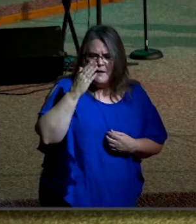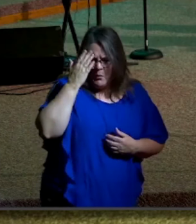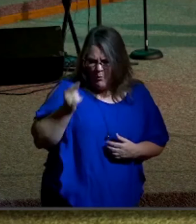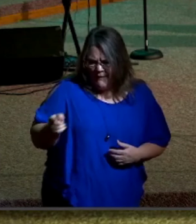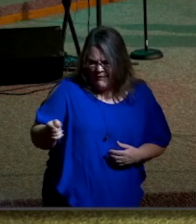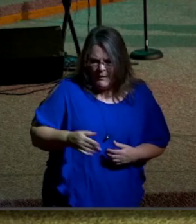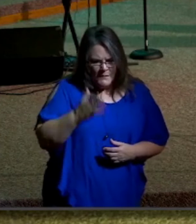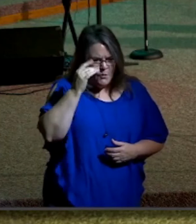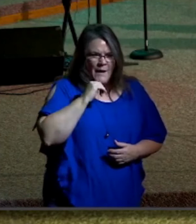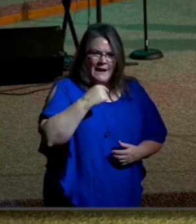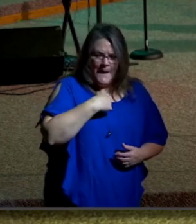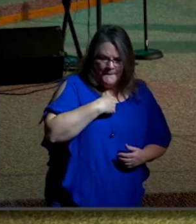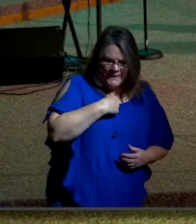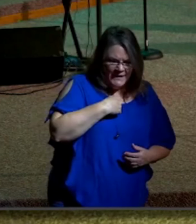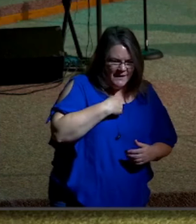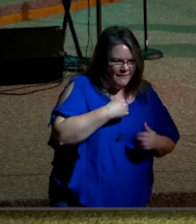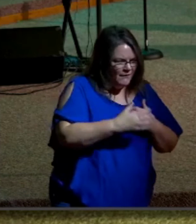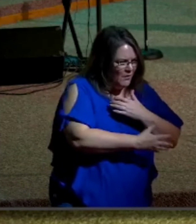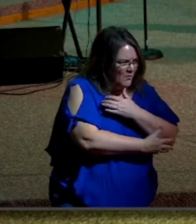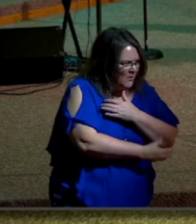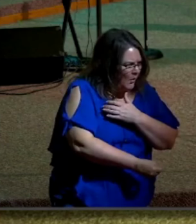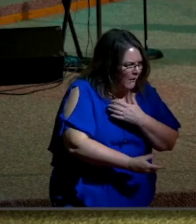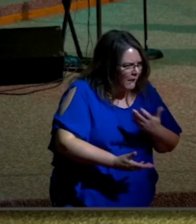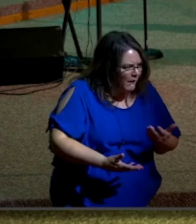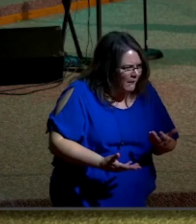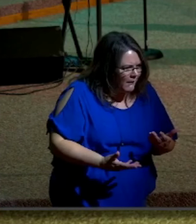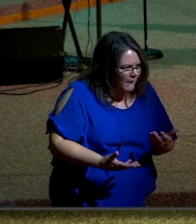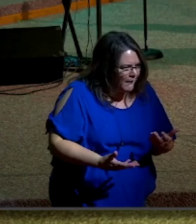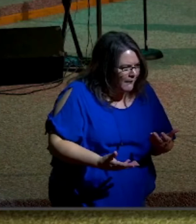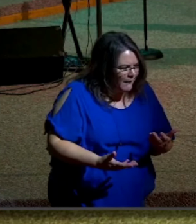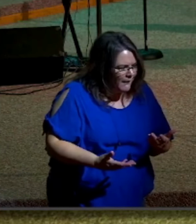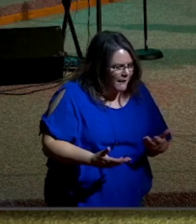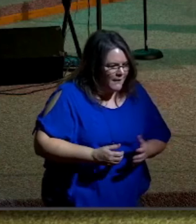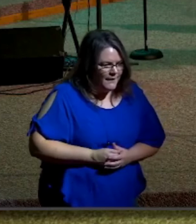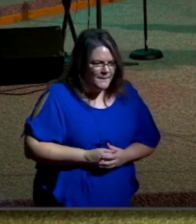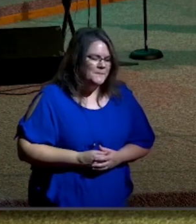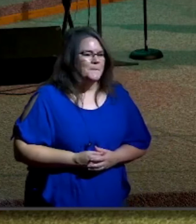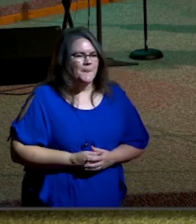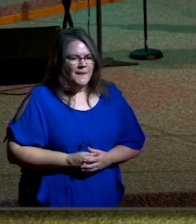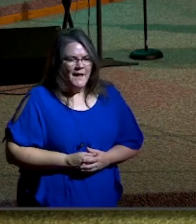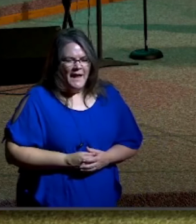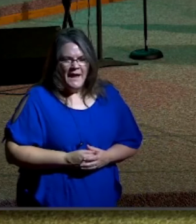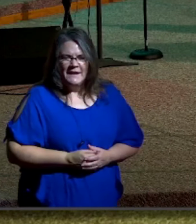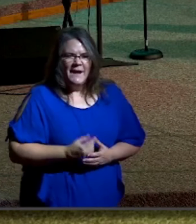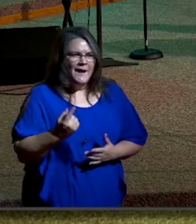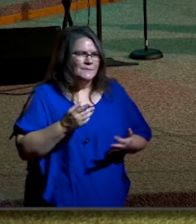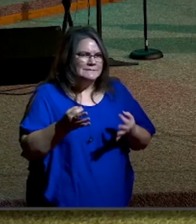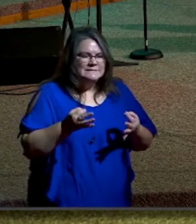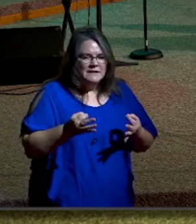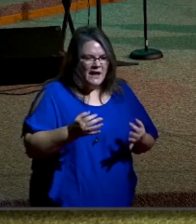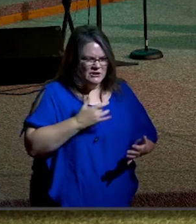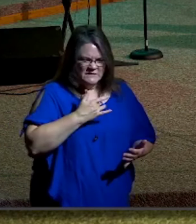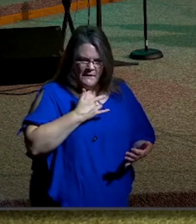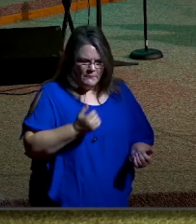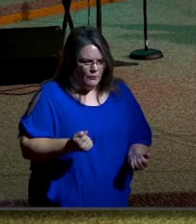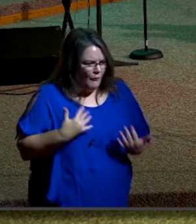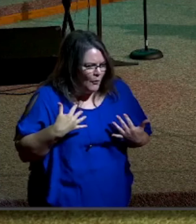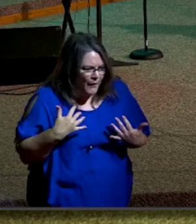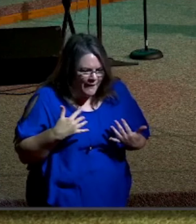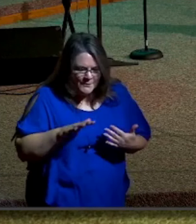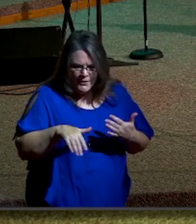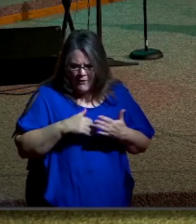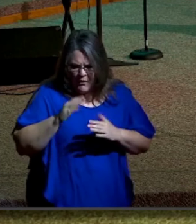me? You know, and it just, the only way I could describe it is like, it just overwhelmed me. Just all of the trouble in the